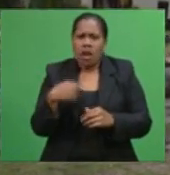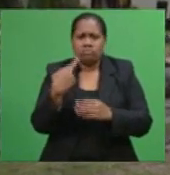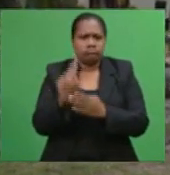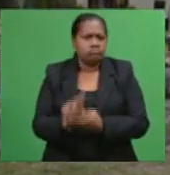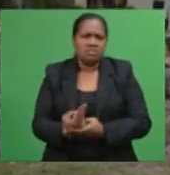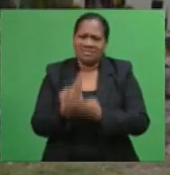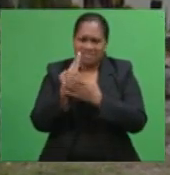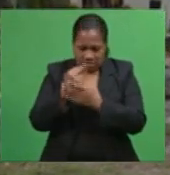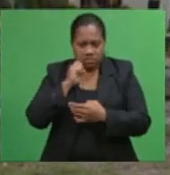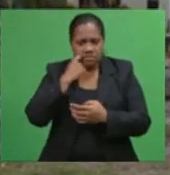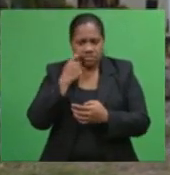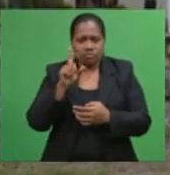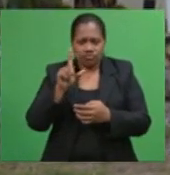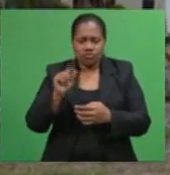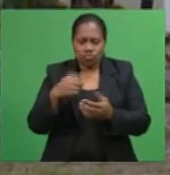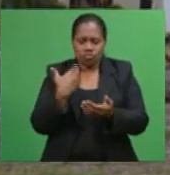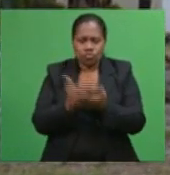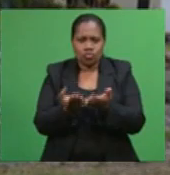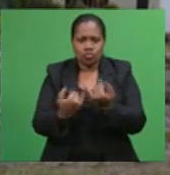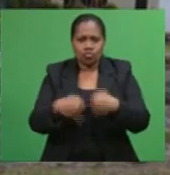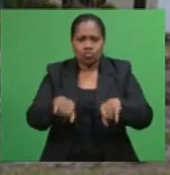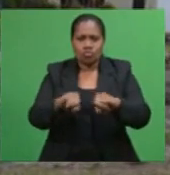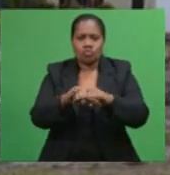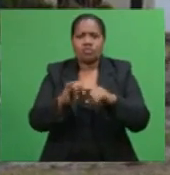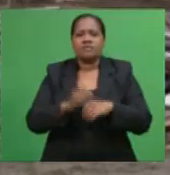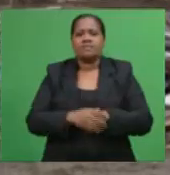are being done on the island.